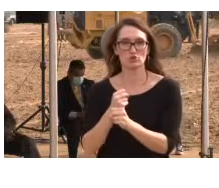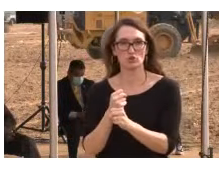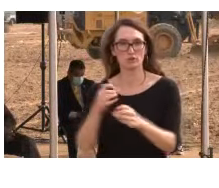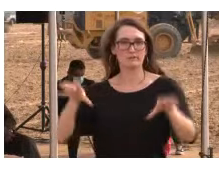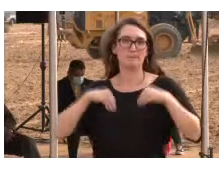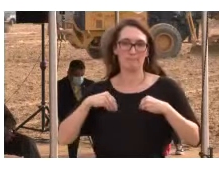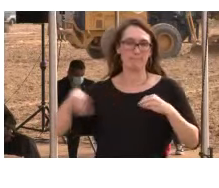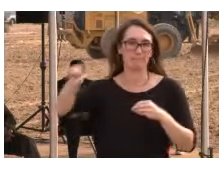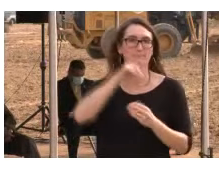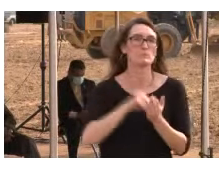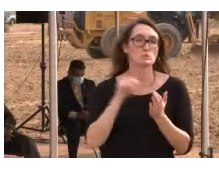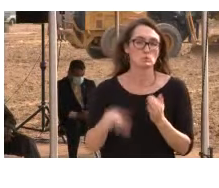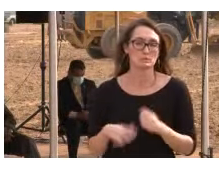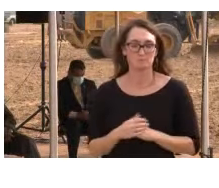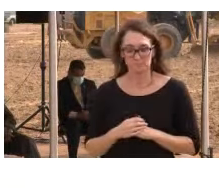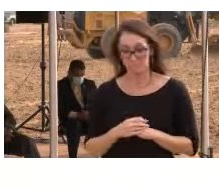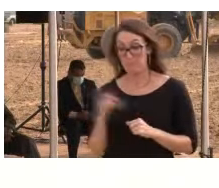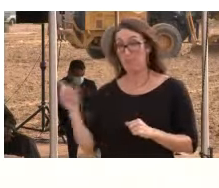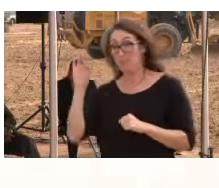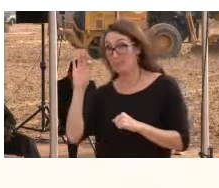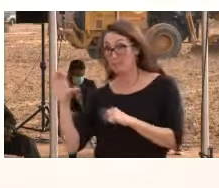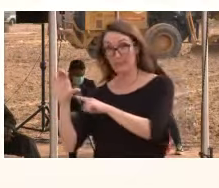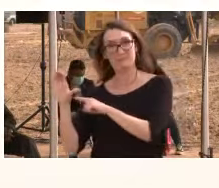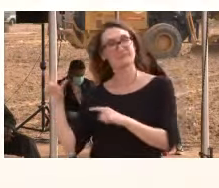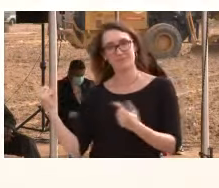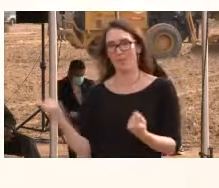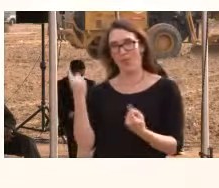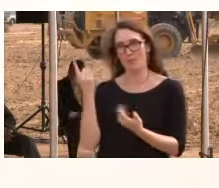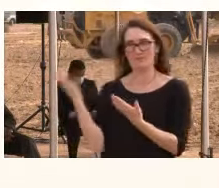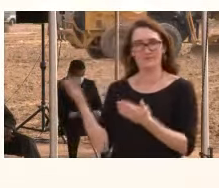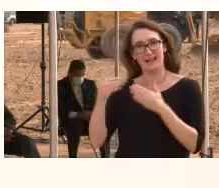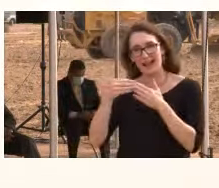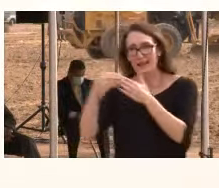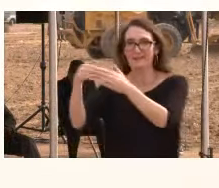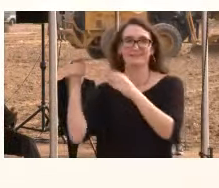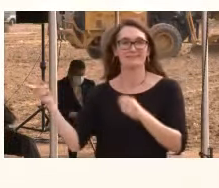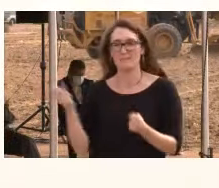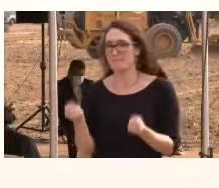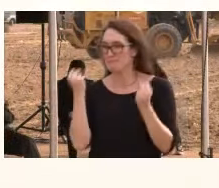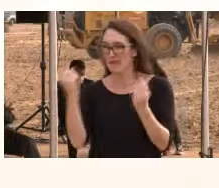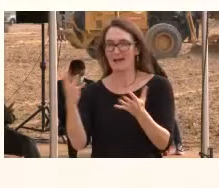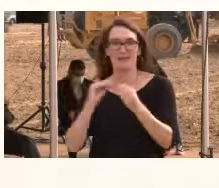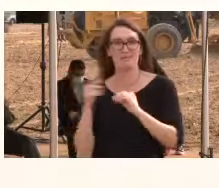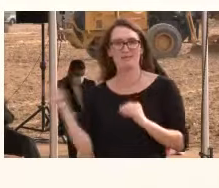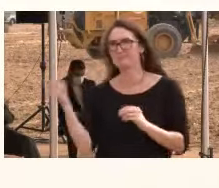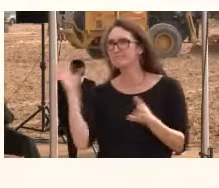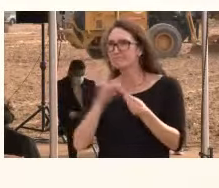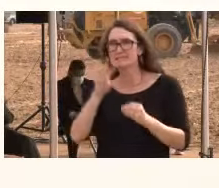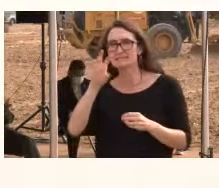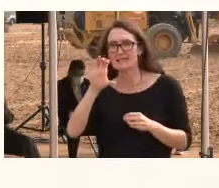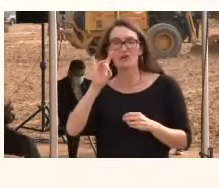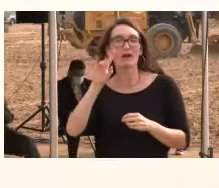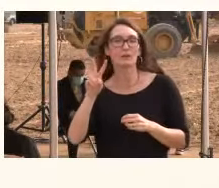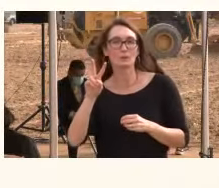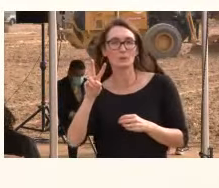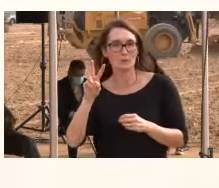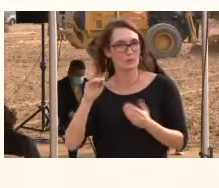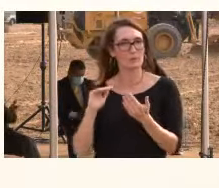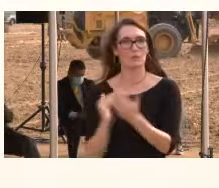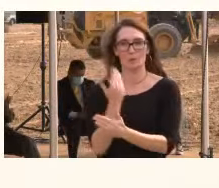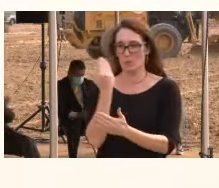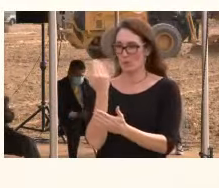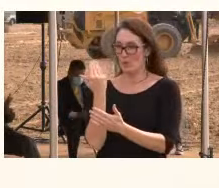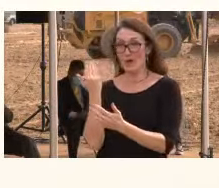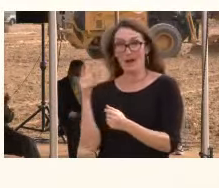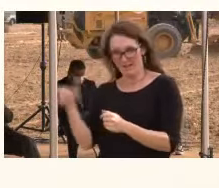And as always, Fresno City College is leading the way. They've sent us 682 new